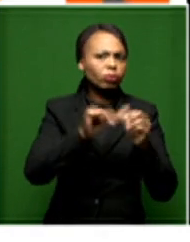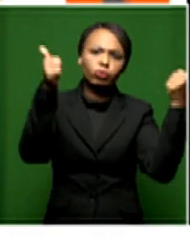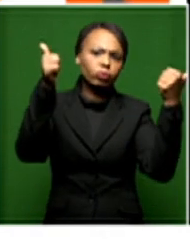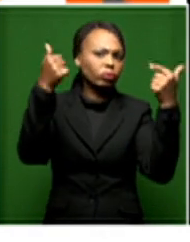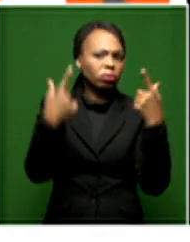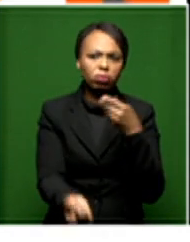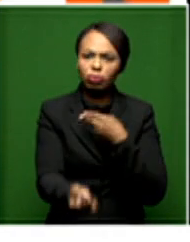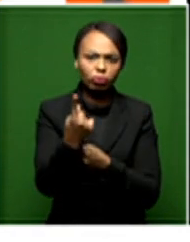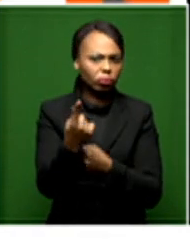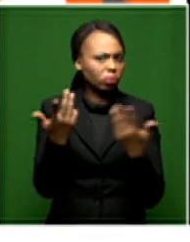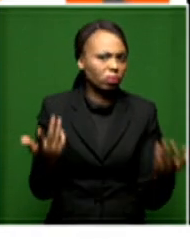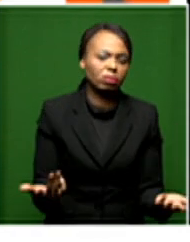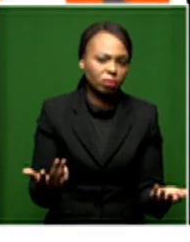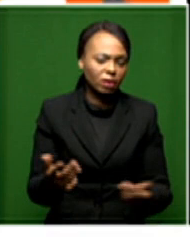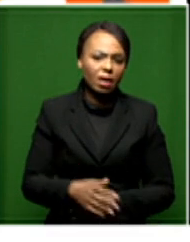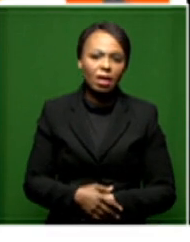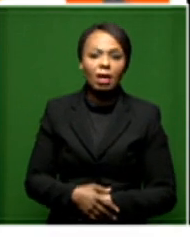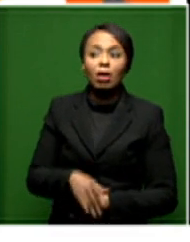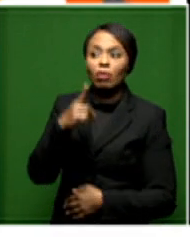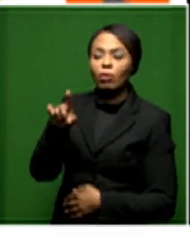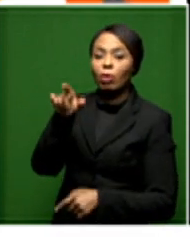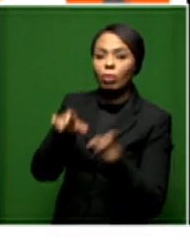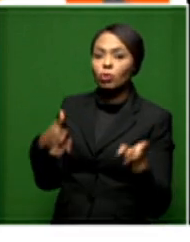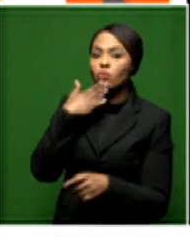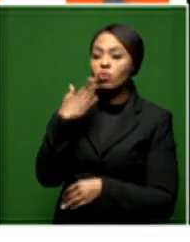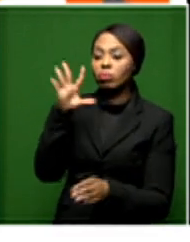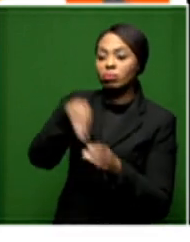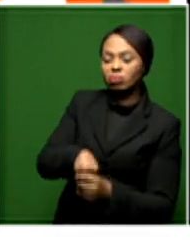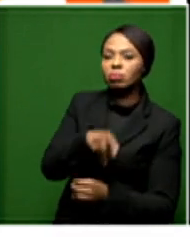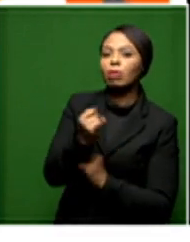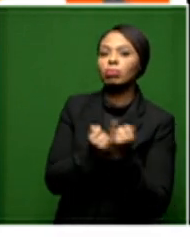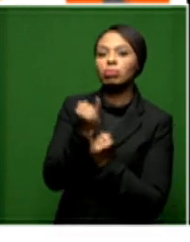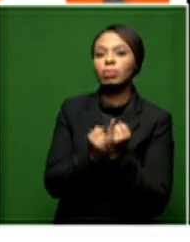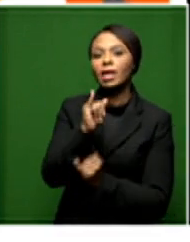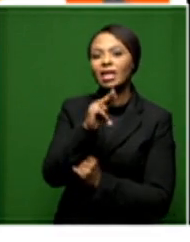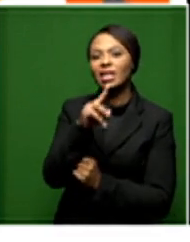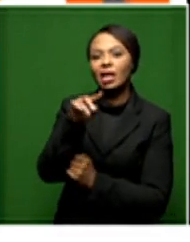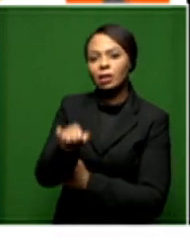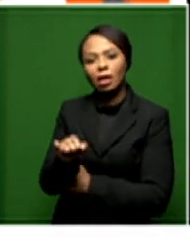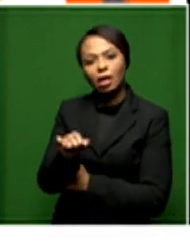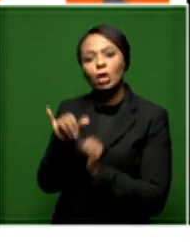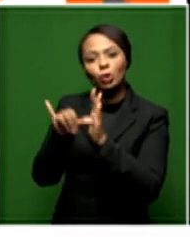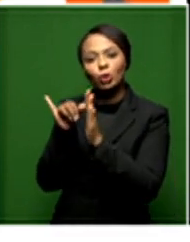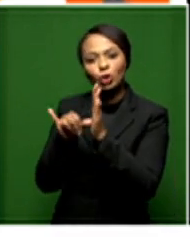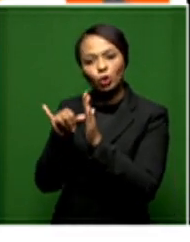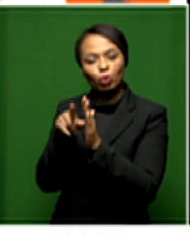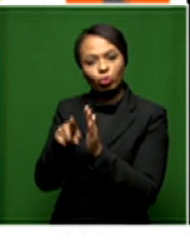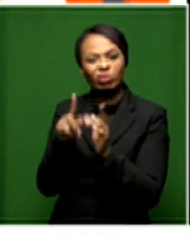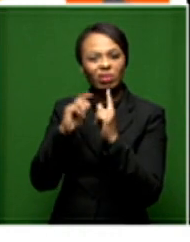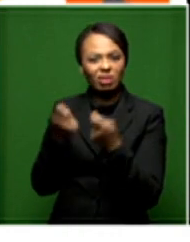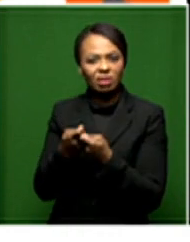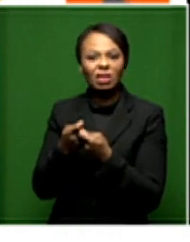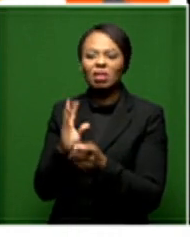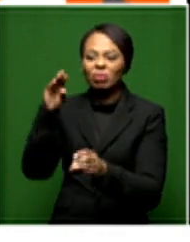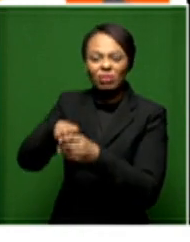So for the players that we will be watching on the Inanda YouTube channel today in this live stream match, they've been playing polo for